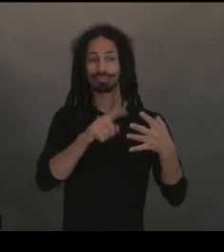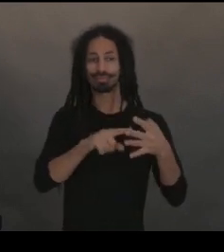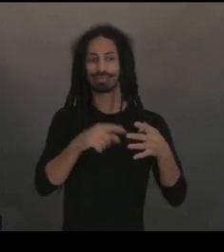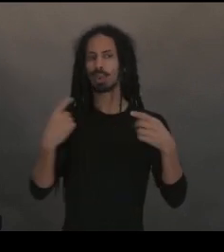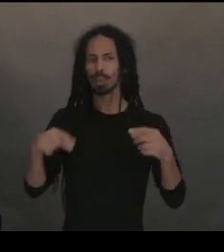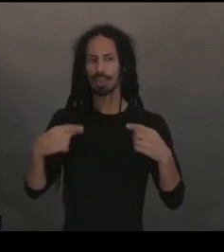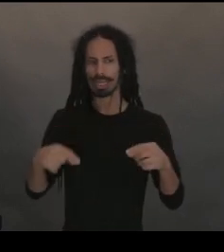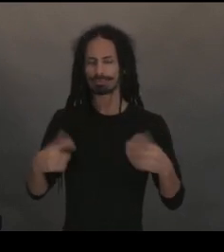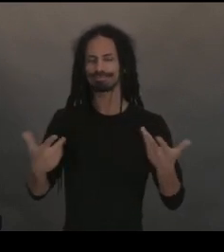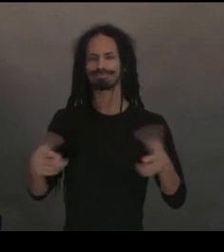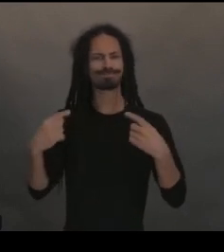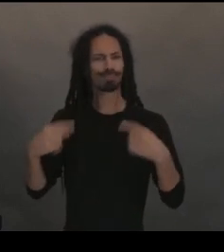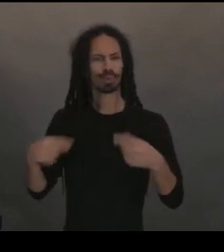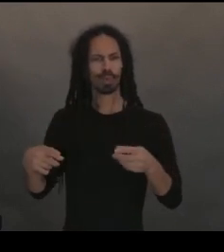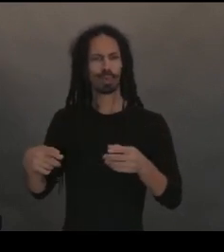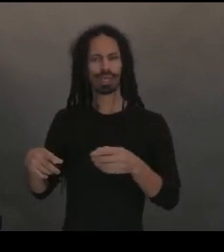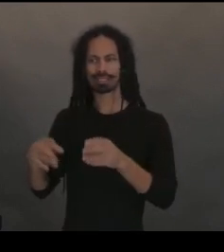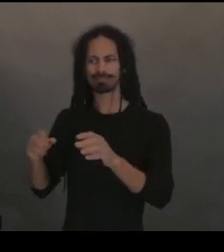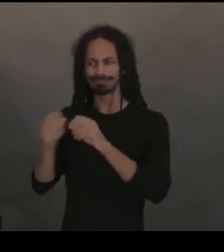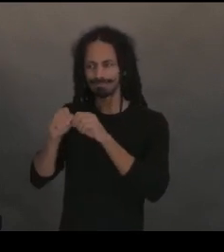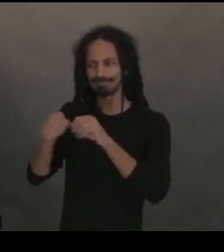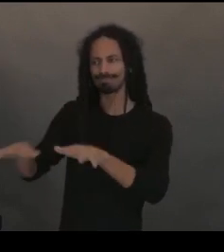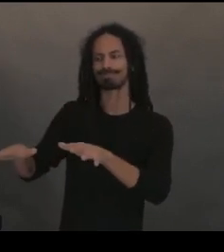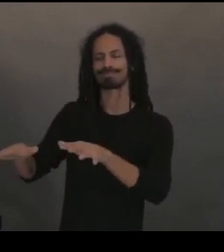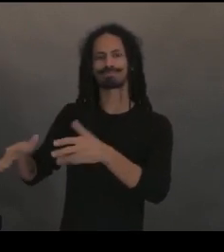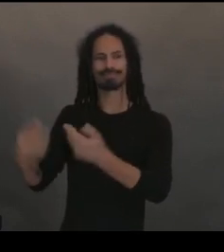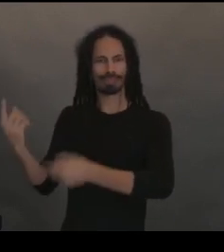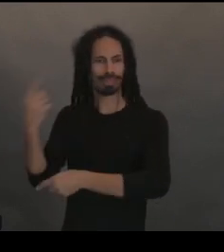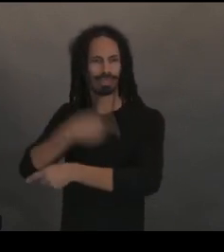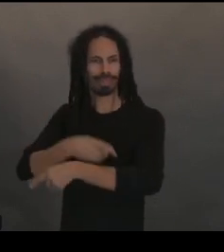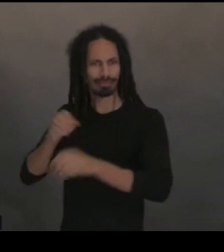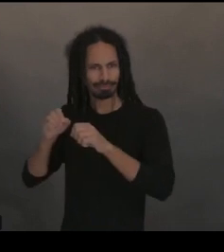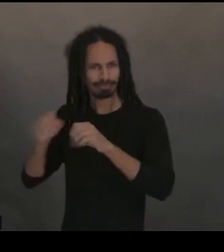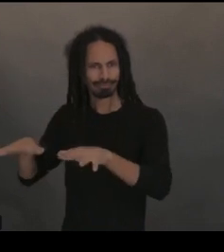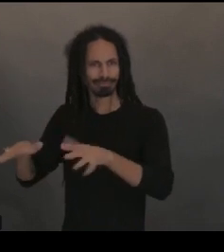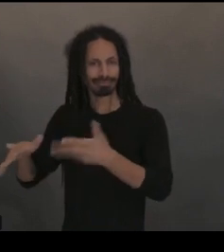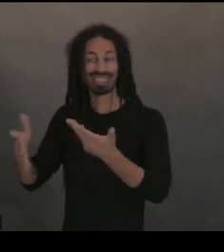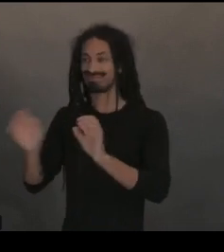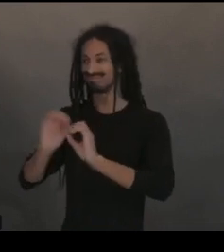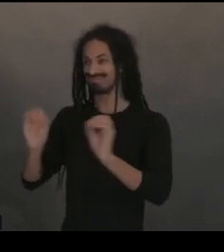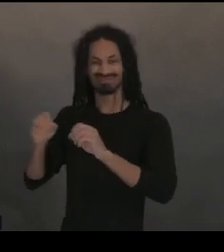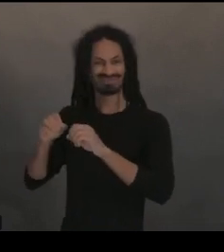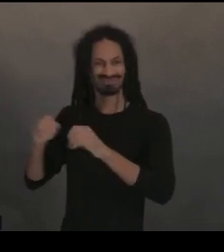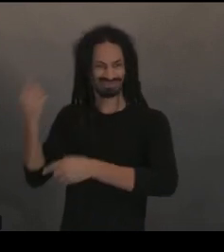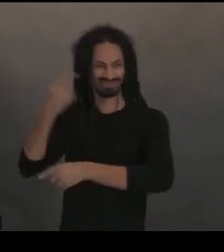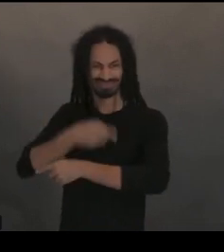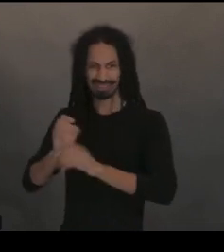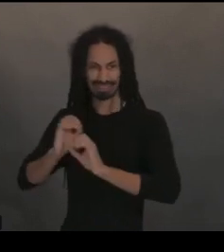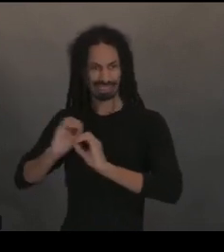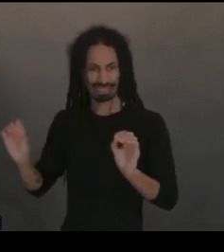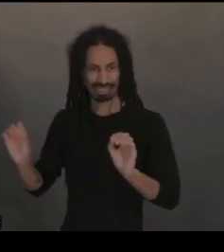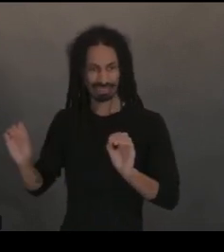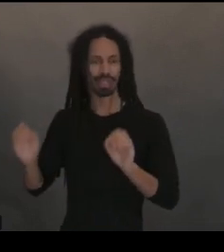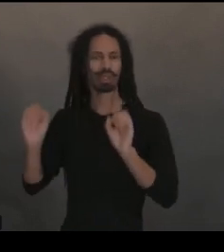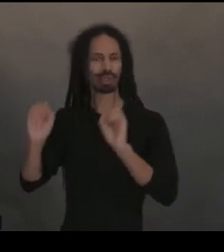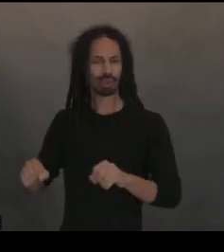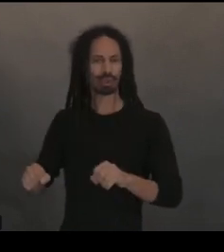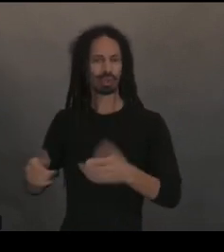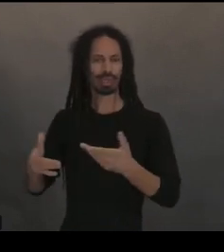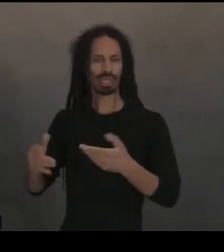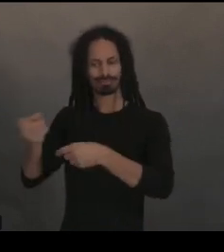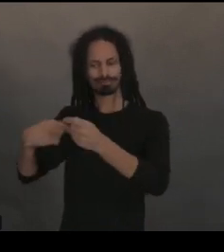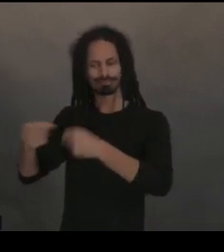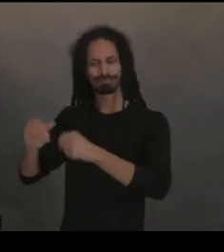when was this work published? The date of publication. If there's no date provided, you can use